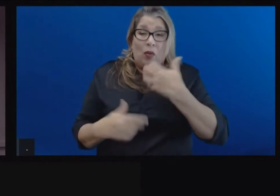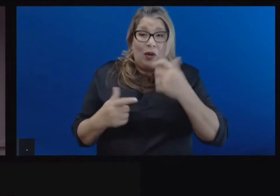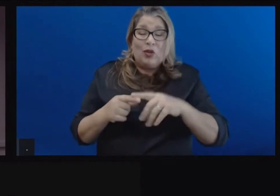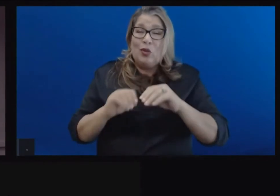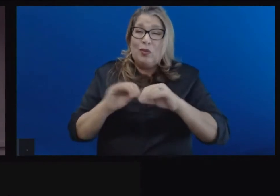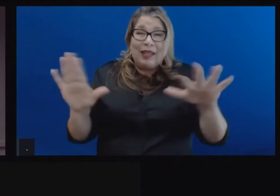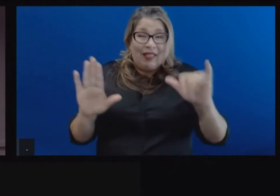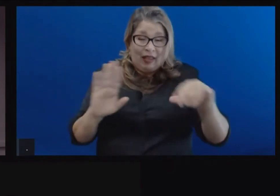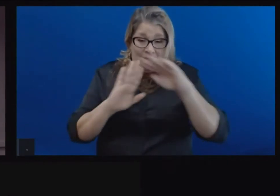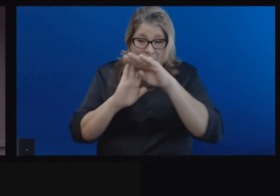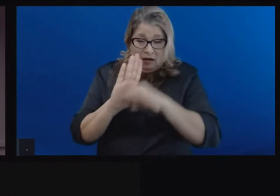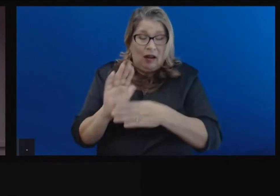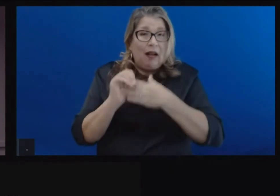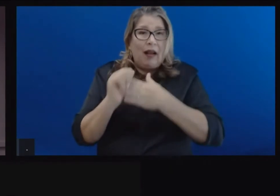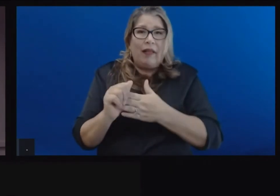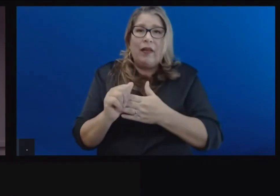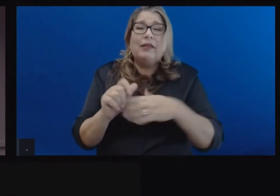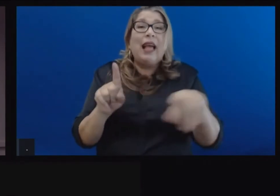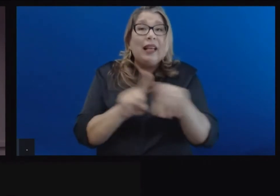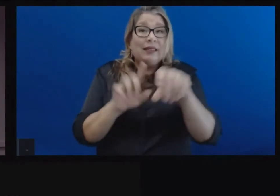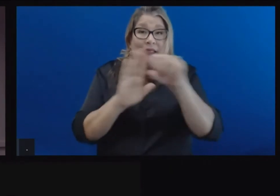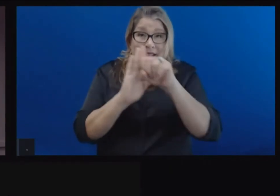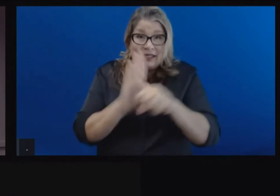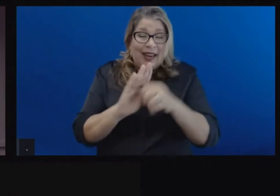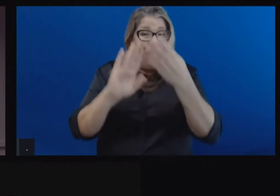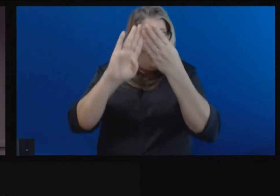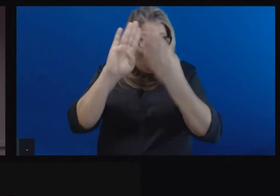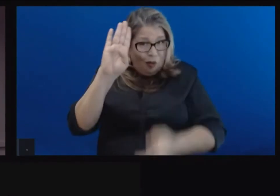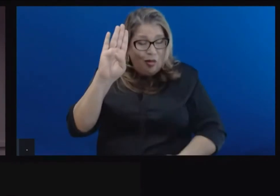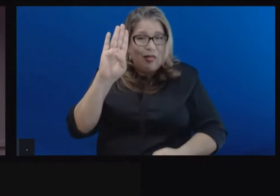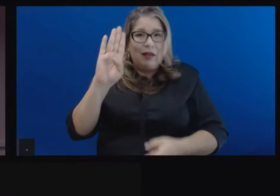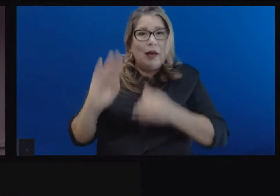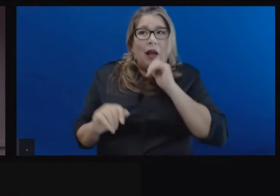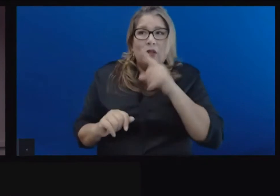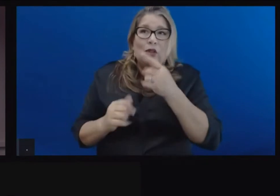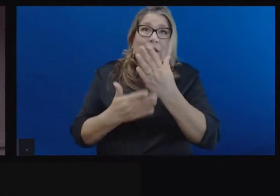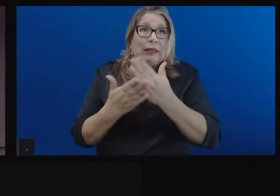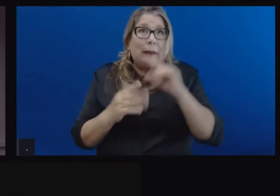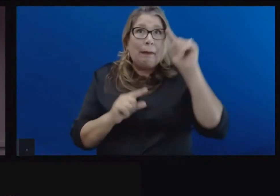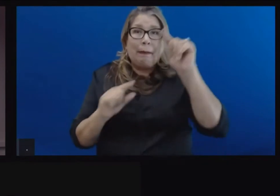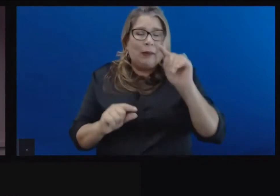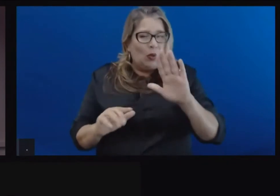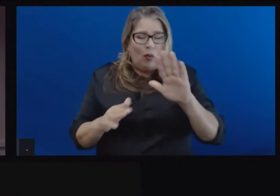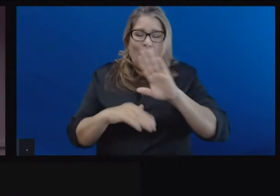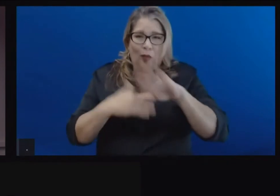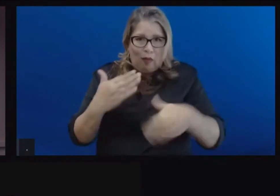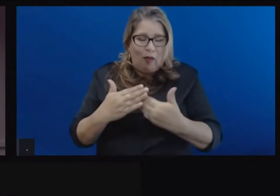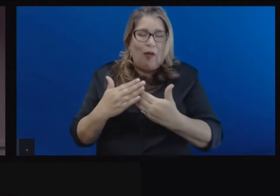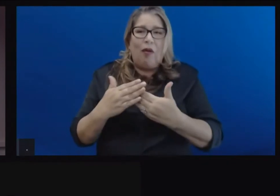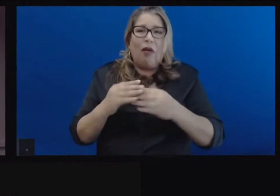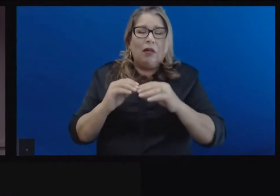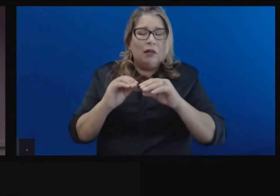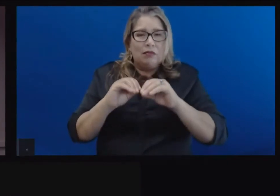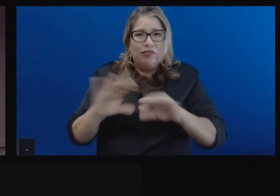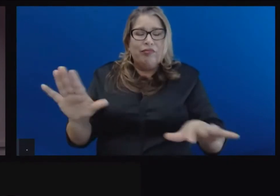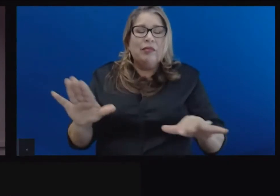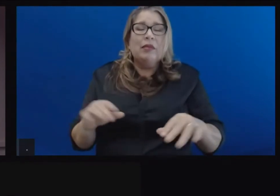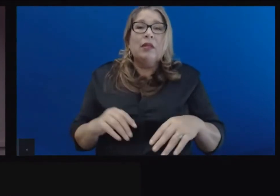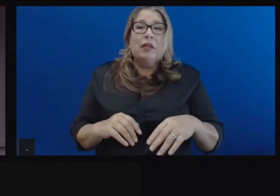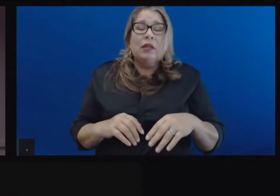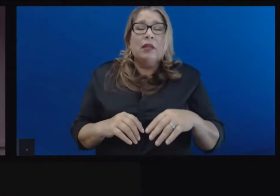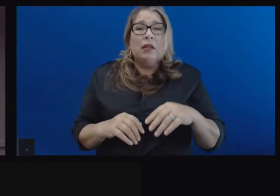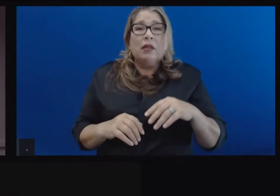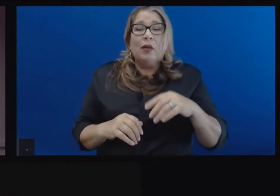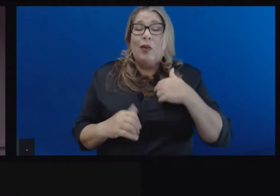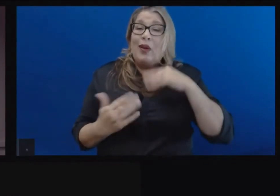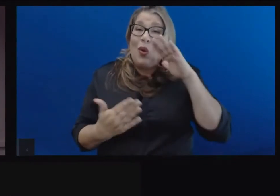moving together as a state pretty immediately. I can't say is that, right after they come out or within a couple of days, but that is the